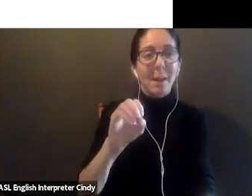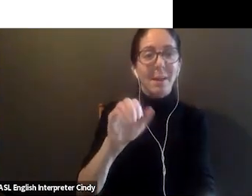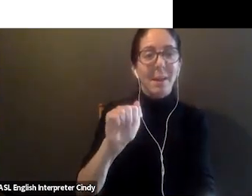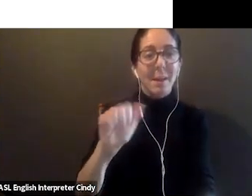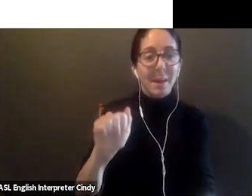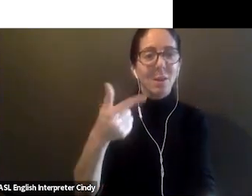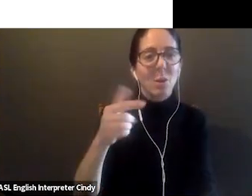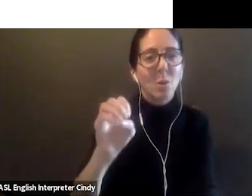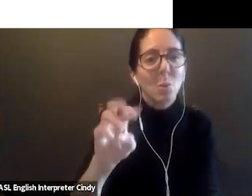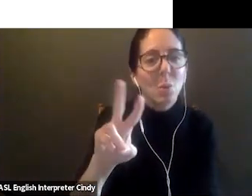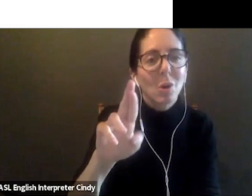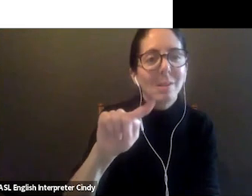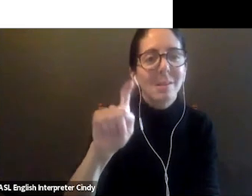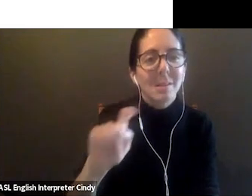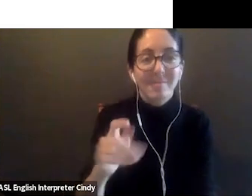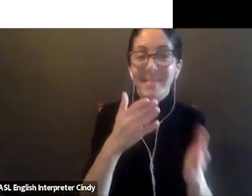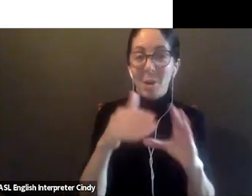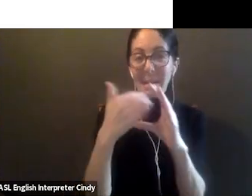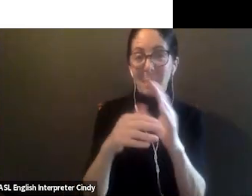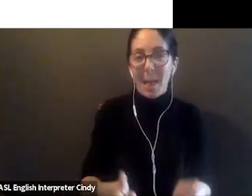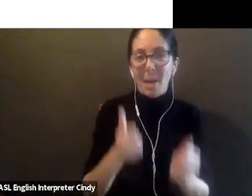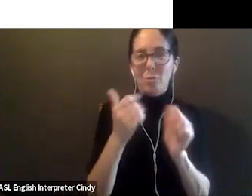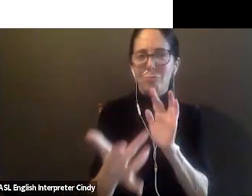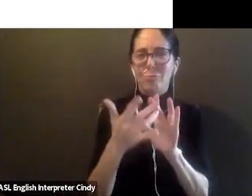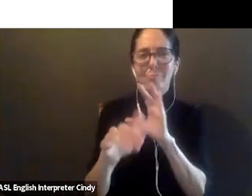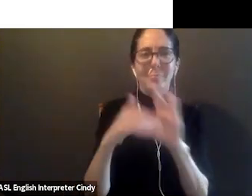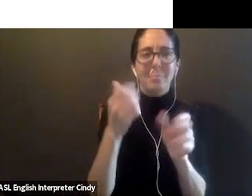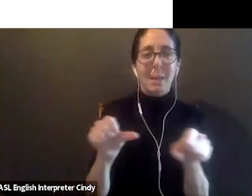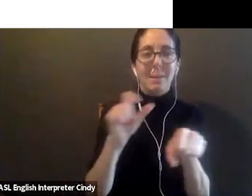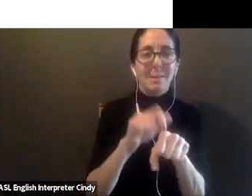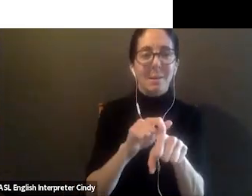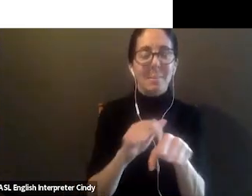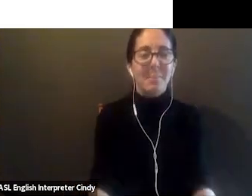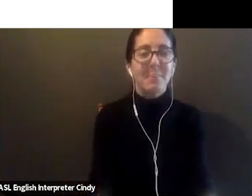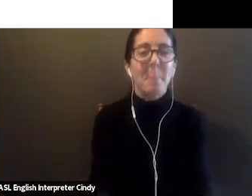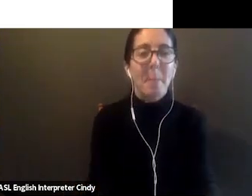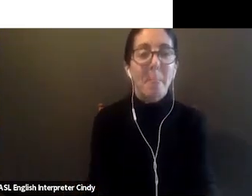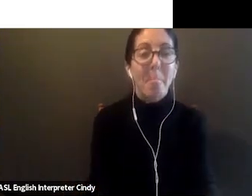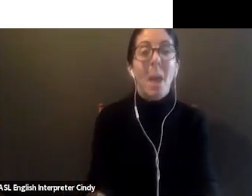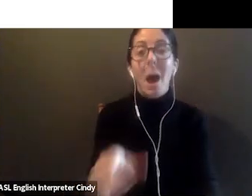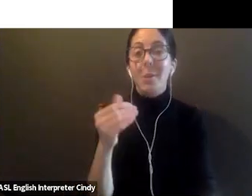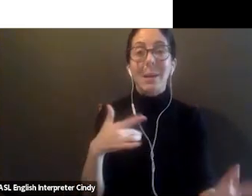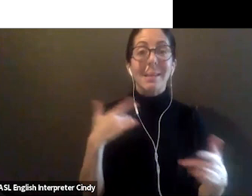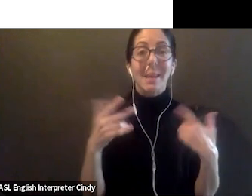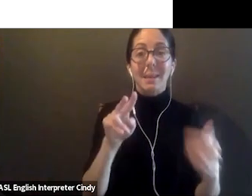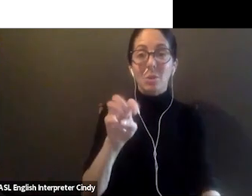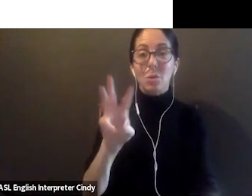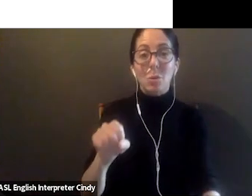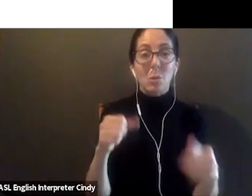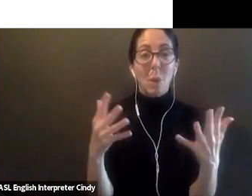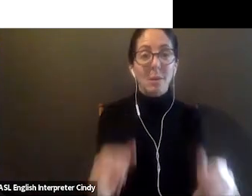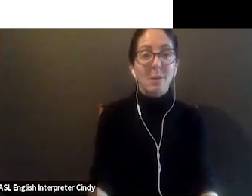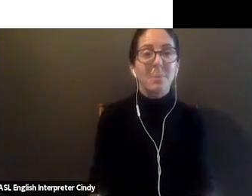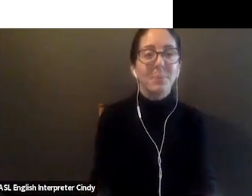please feel free to email at this email anytime. And another exciting news is we do have the